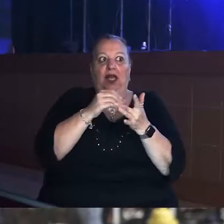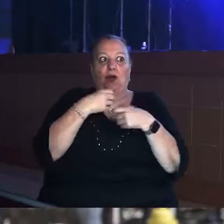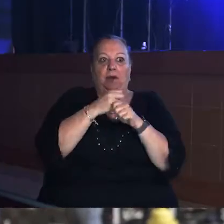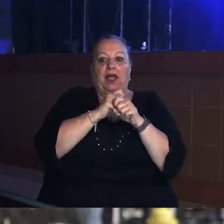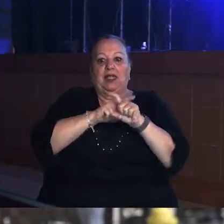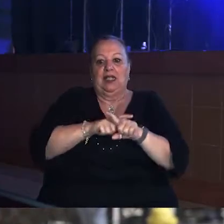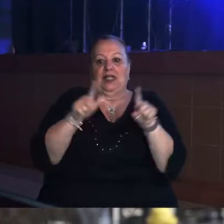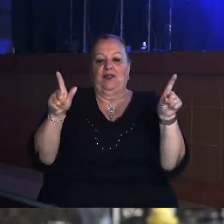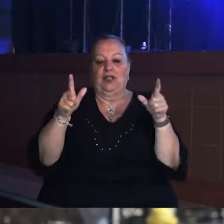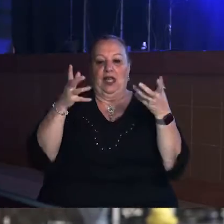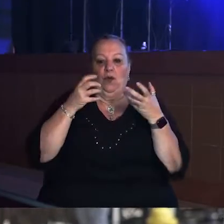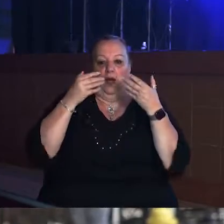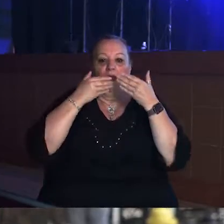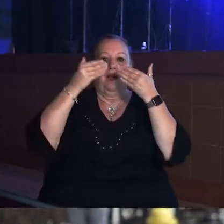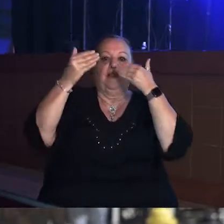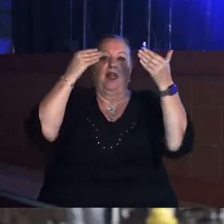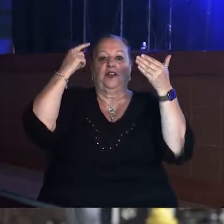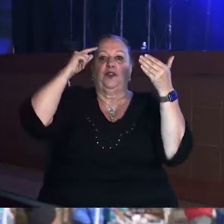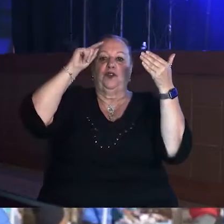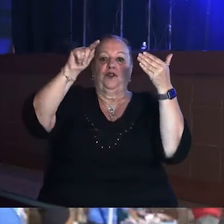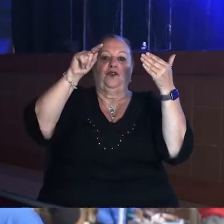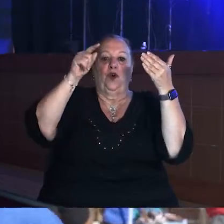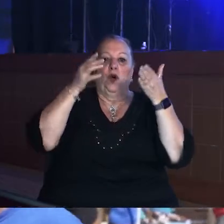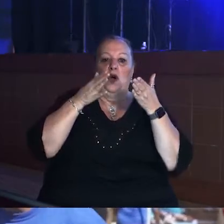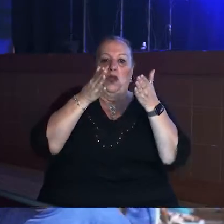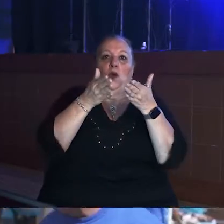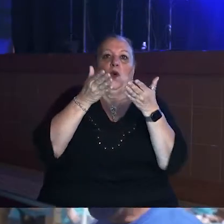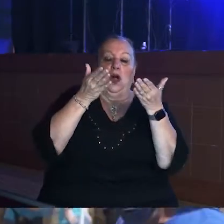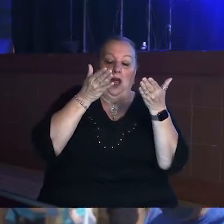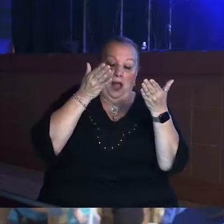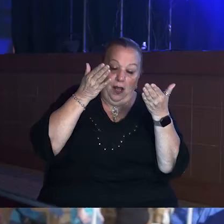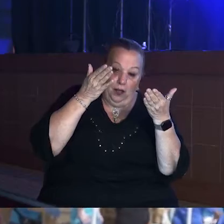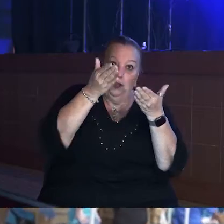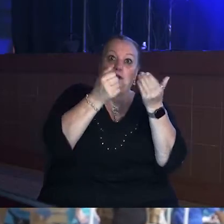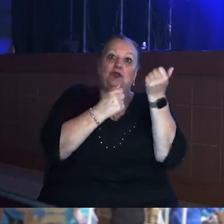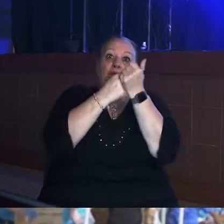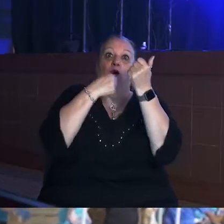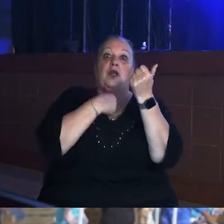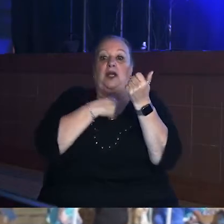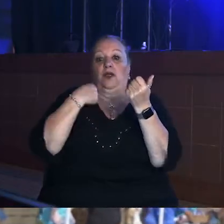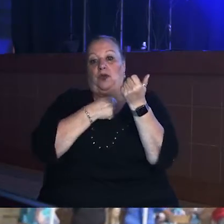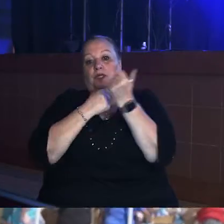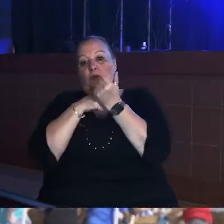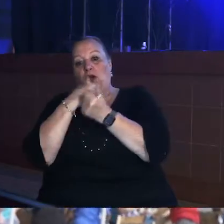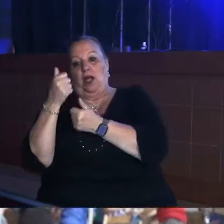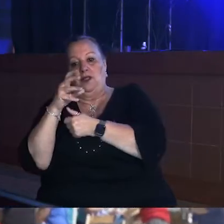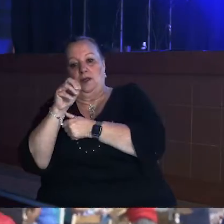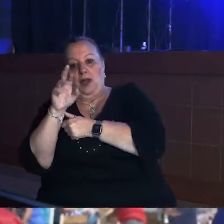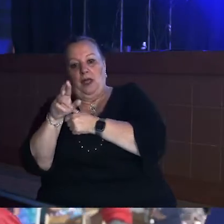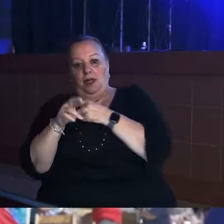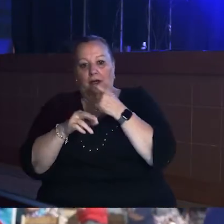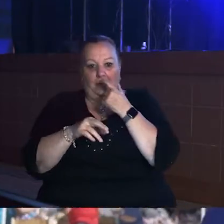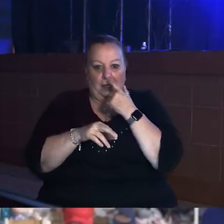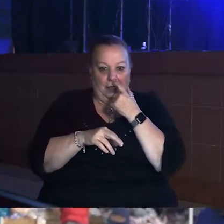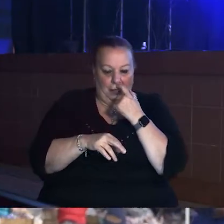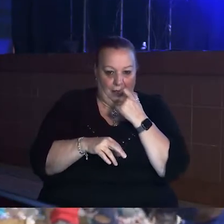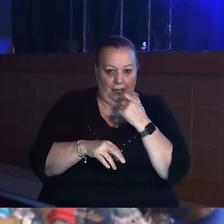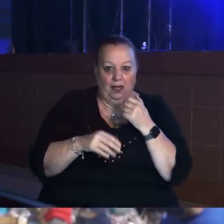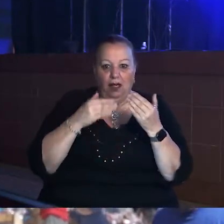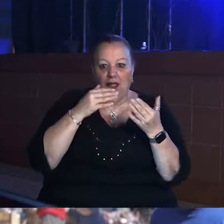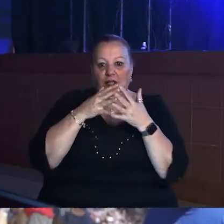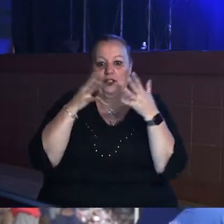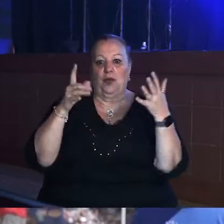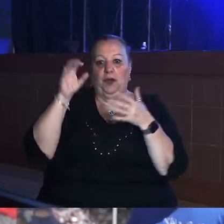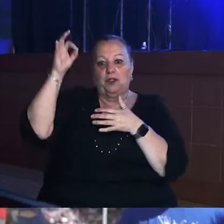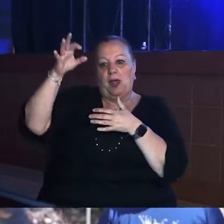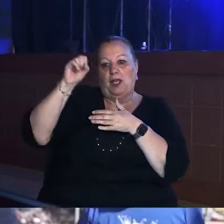way you support us as we support others. Mayor? Thank you very much, Pastor Scott. It's actually an